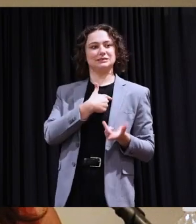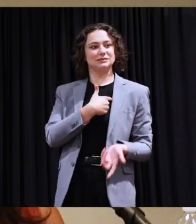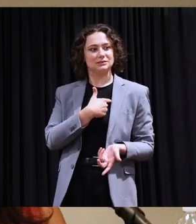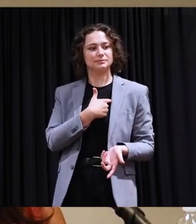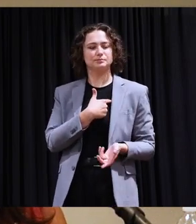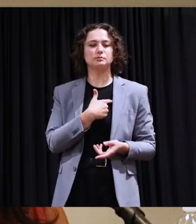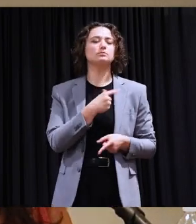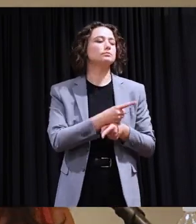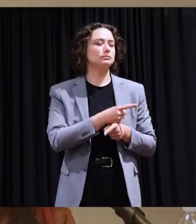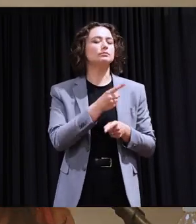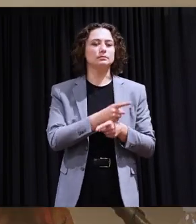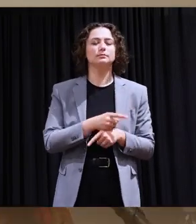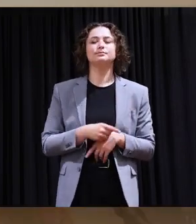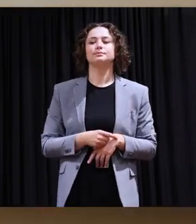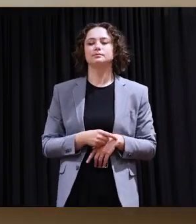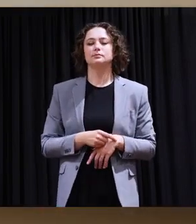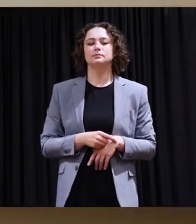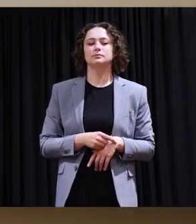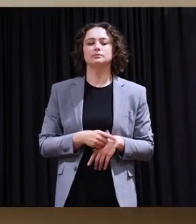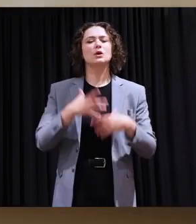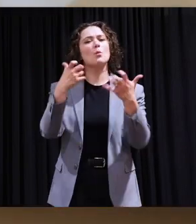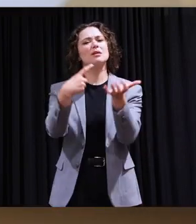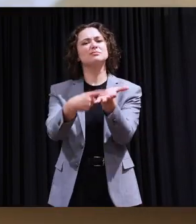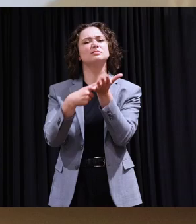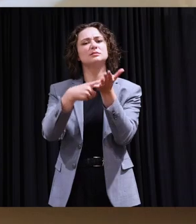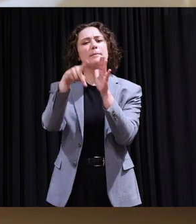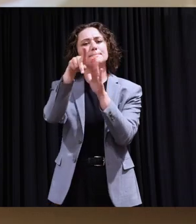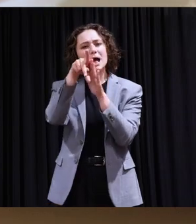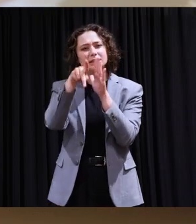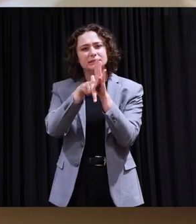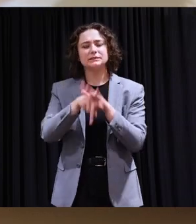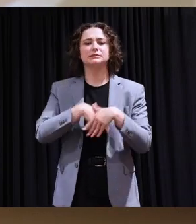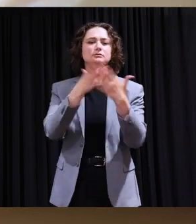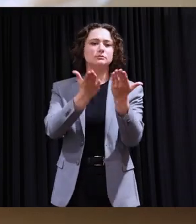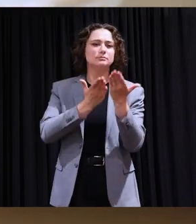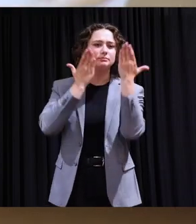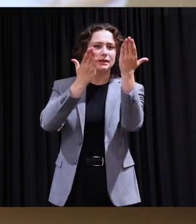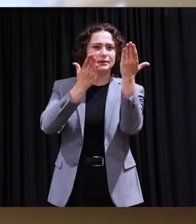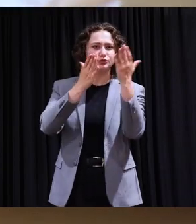recommendations, right? So I know that in preparing for this,